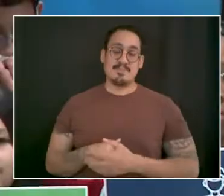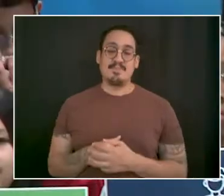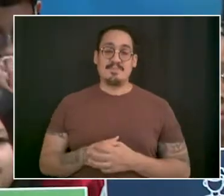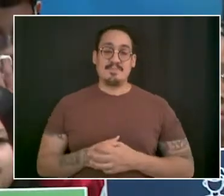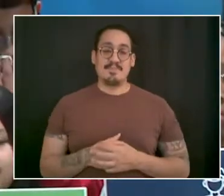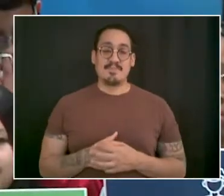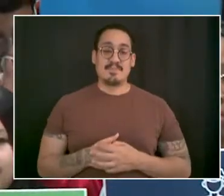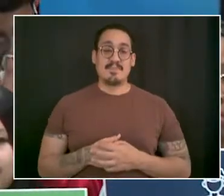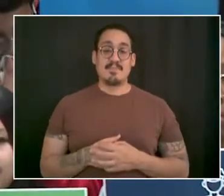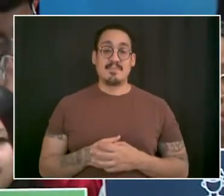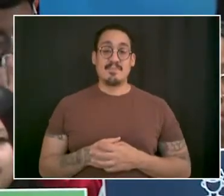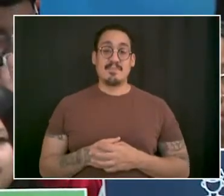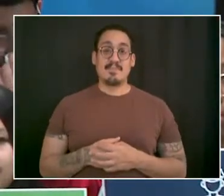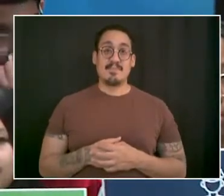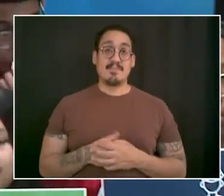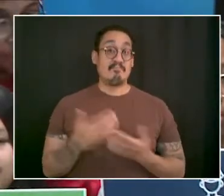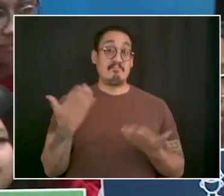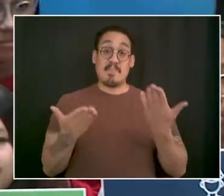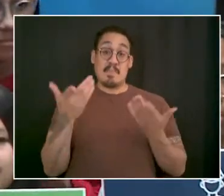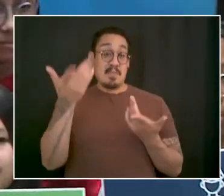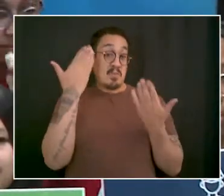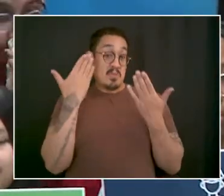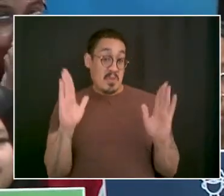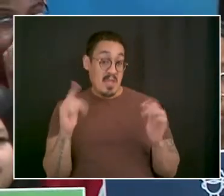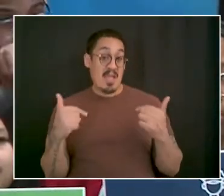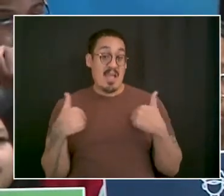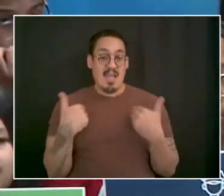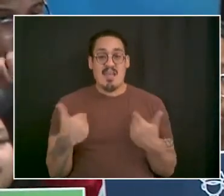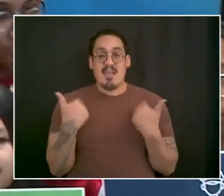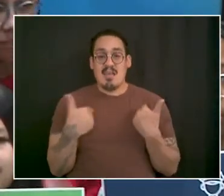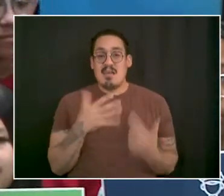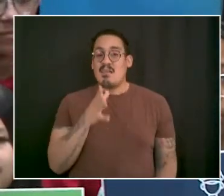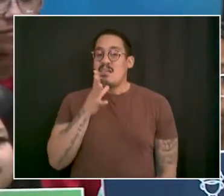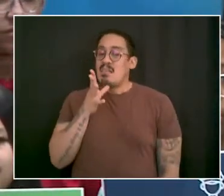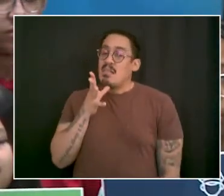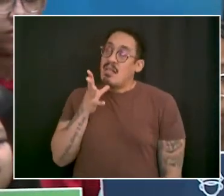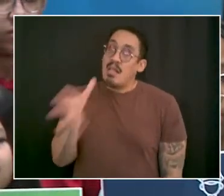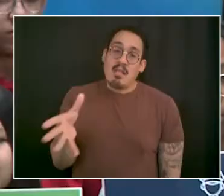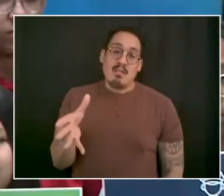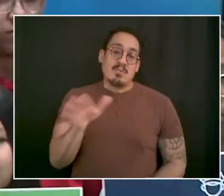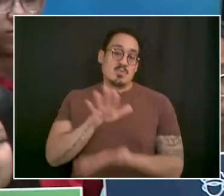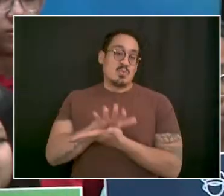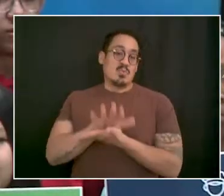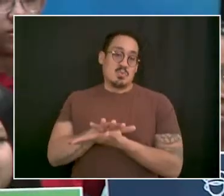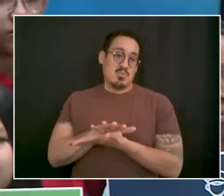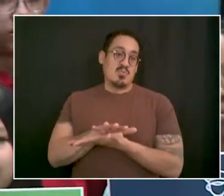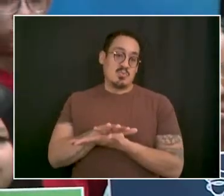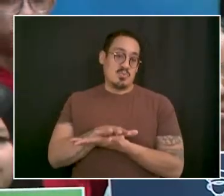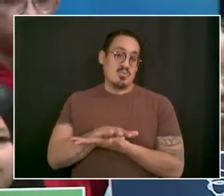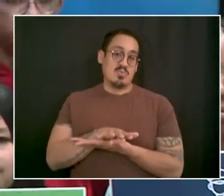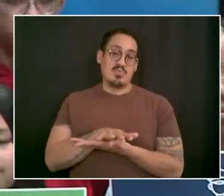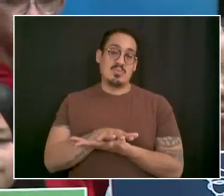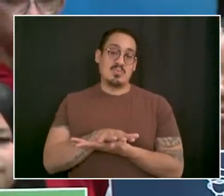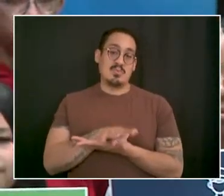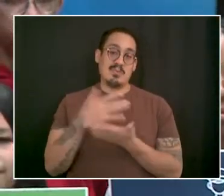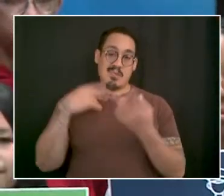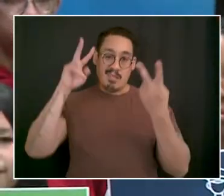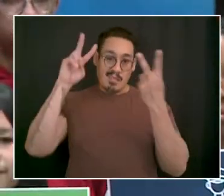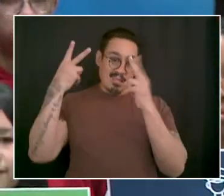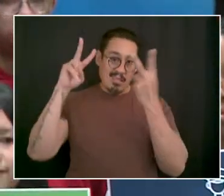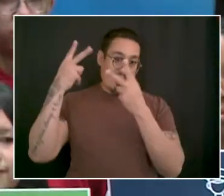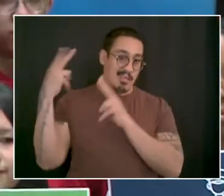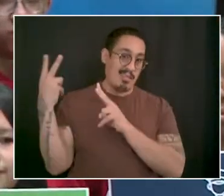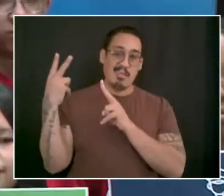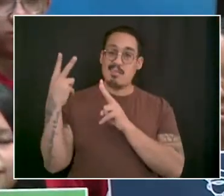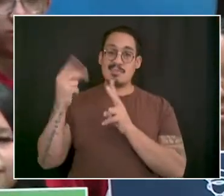You may not know it, but when I was young, I hated to go to school. I had a dyslexia that wasn't diagnosed for